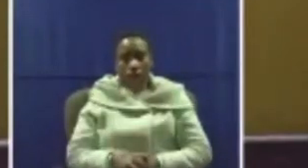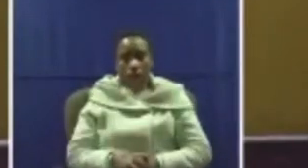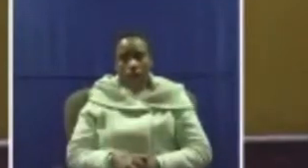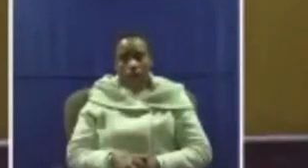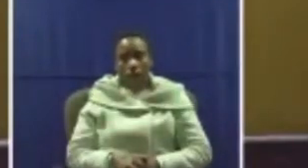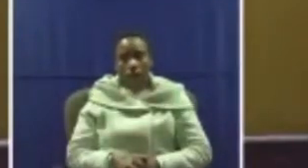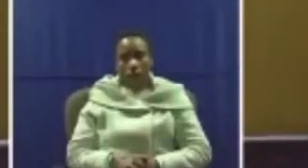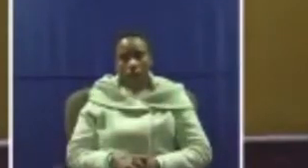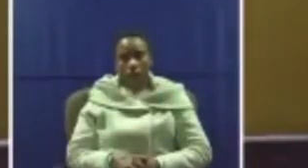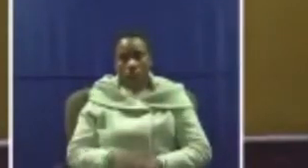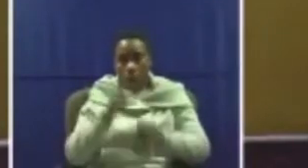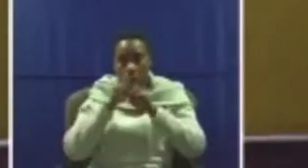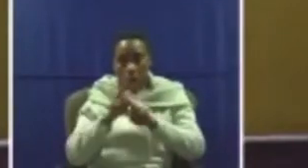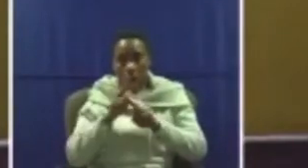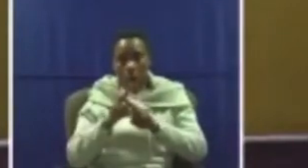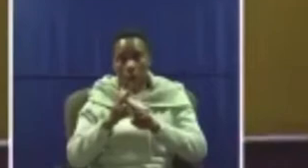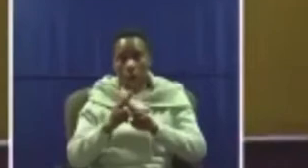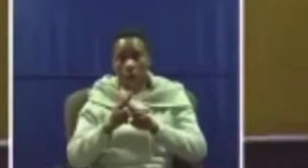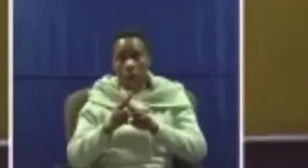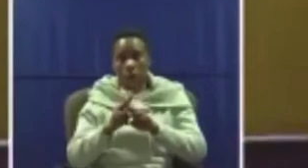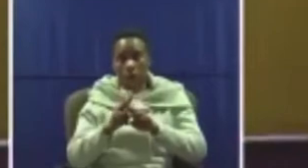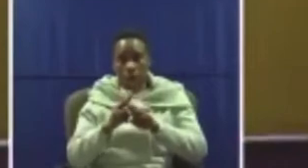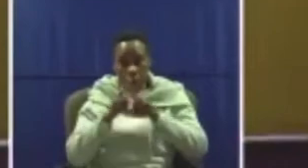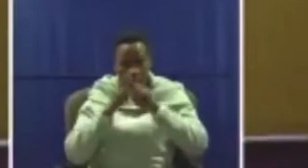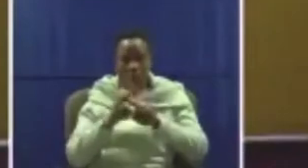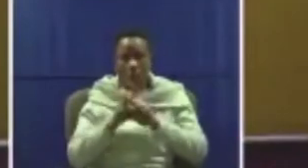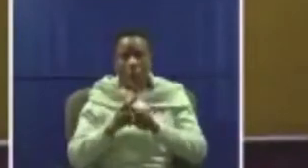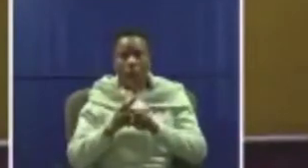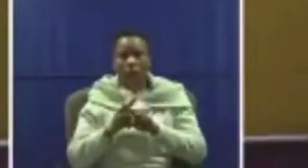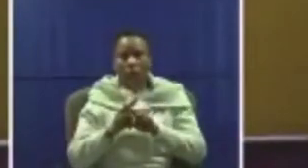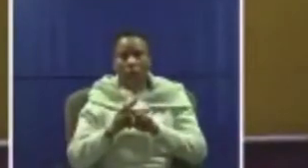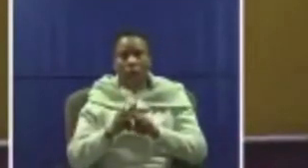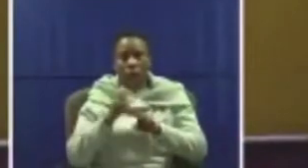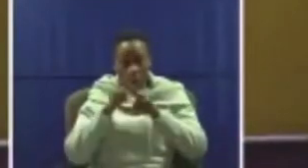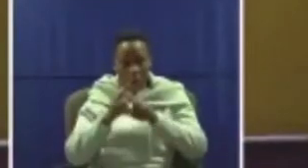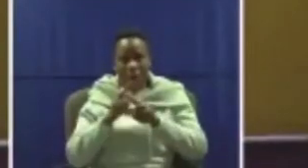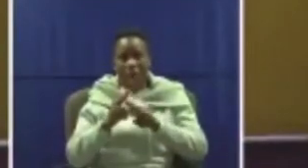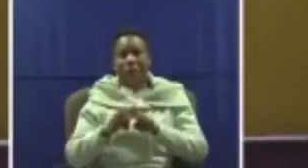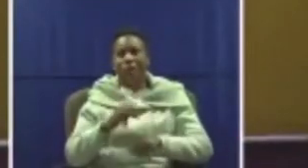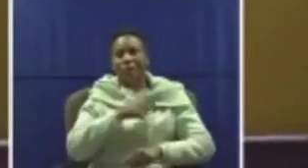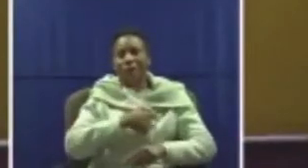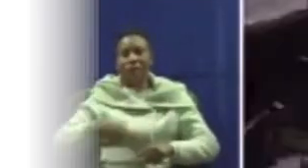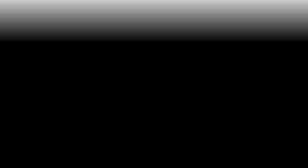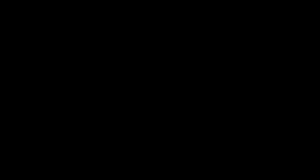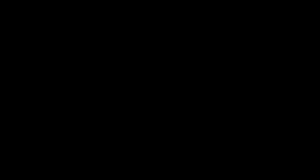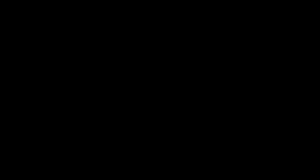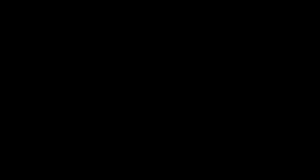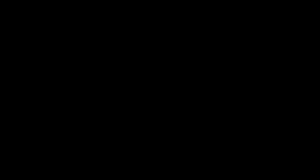Honorable, the honorable, the president.